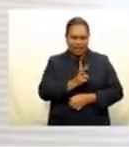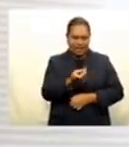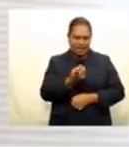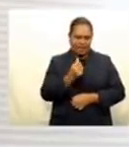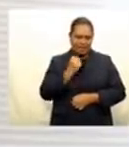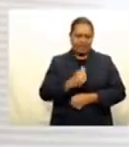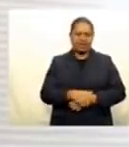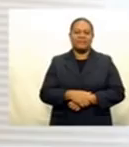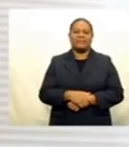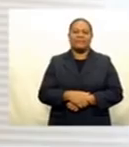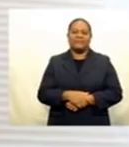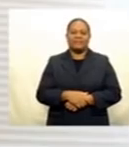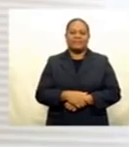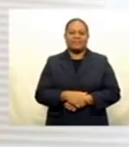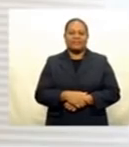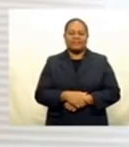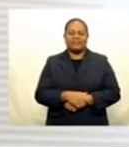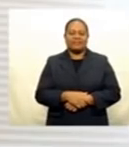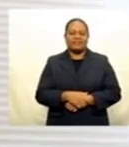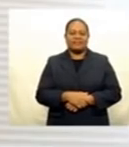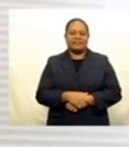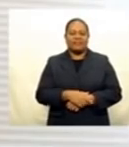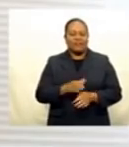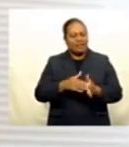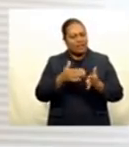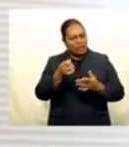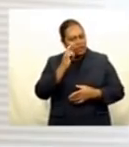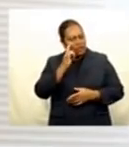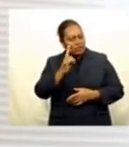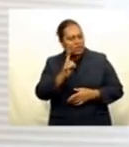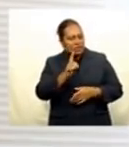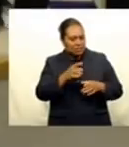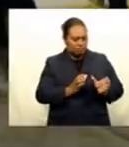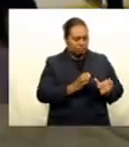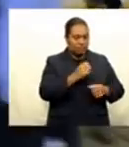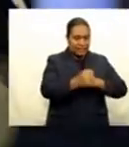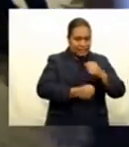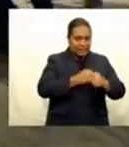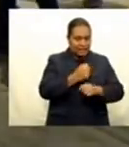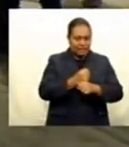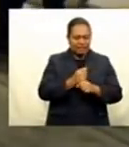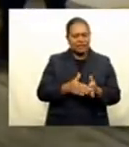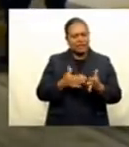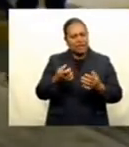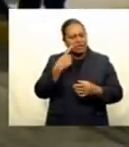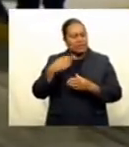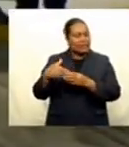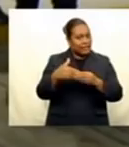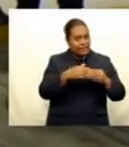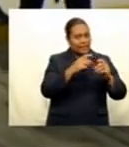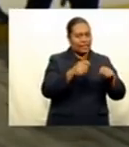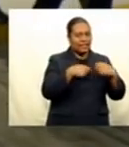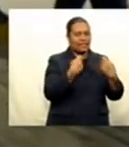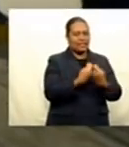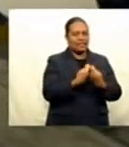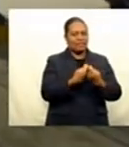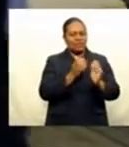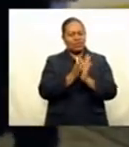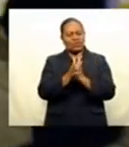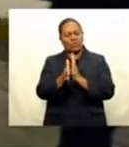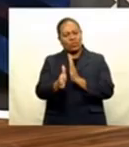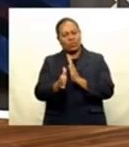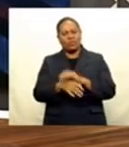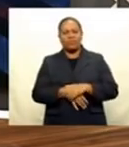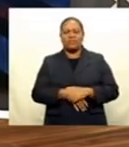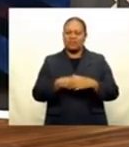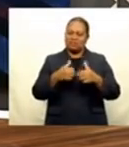just in the field of play, but also when it comes to conditioning sessions and leading the players on the standards that are